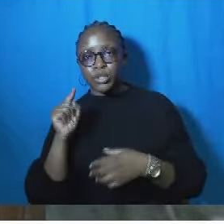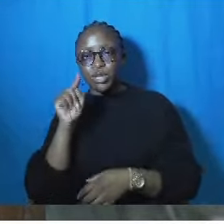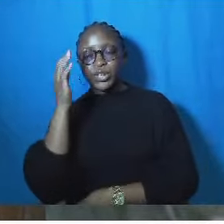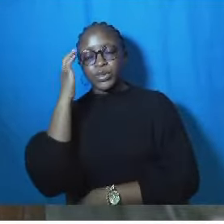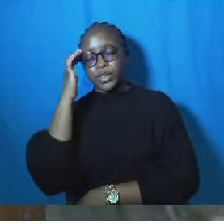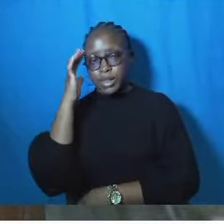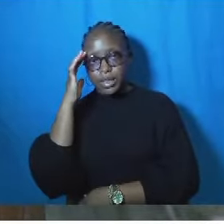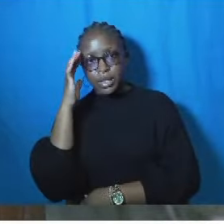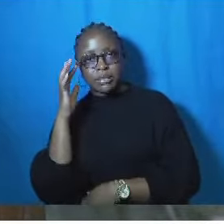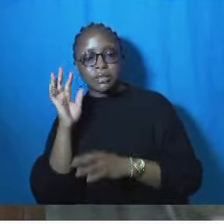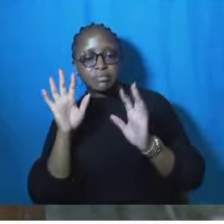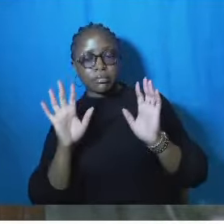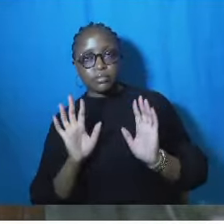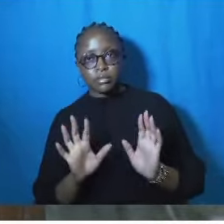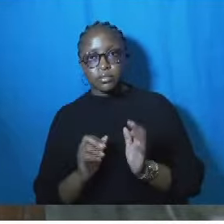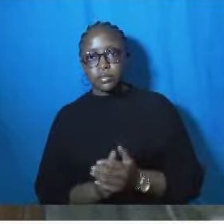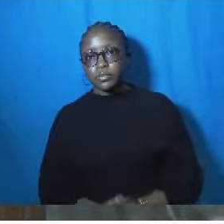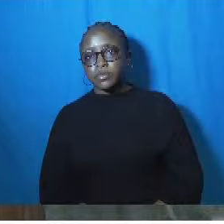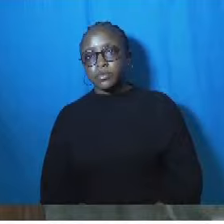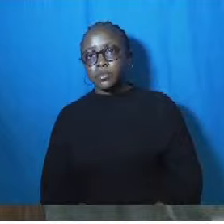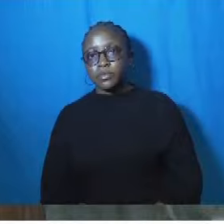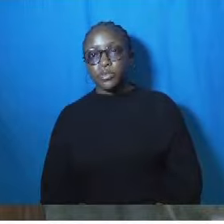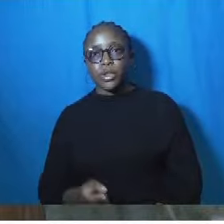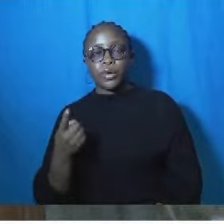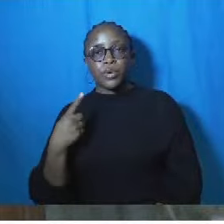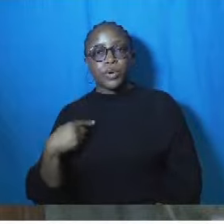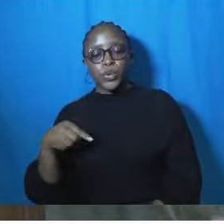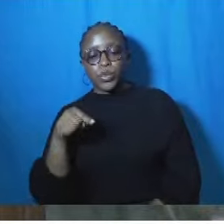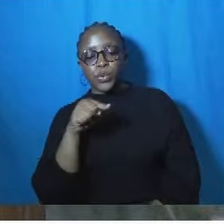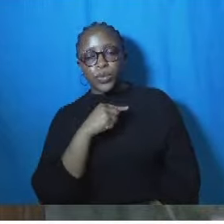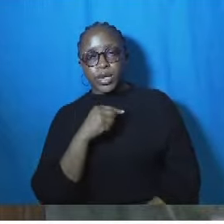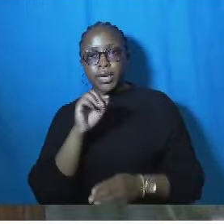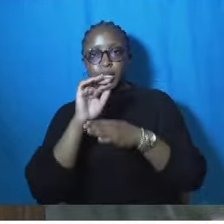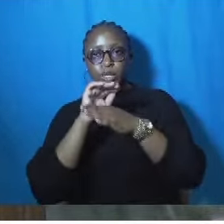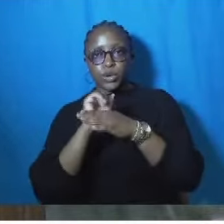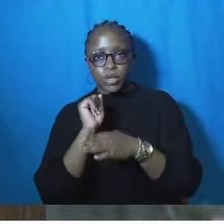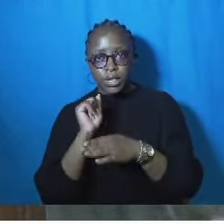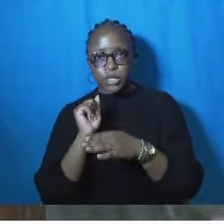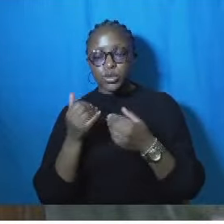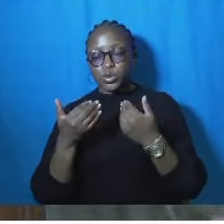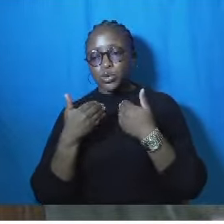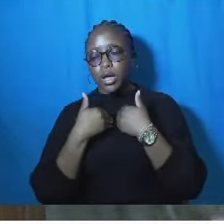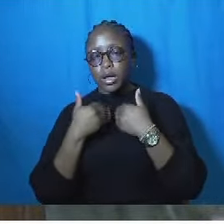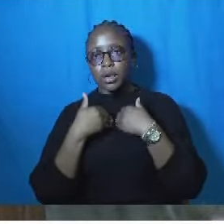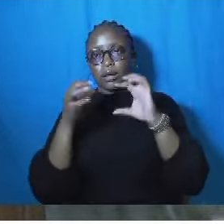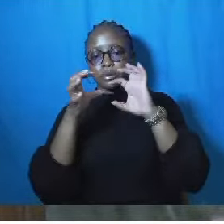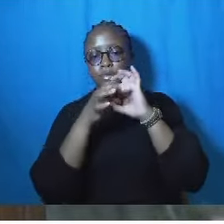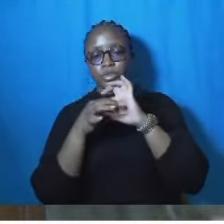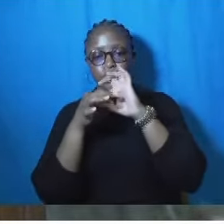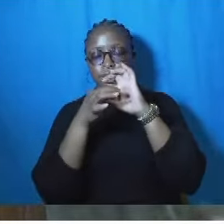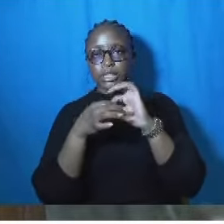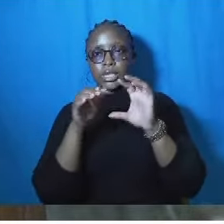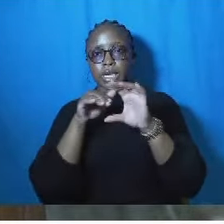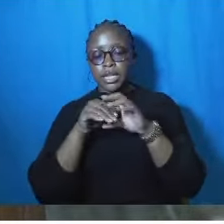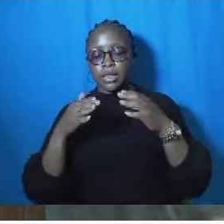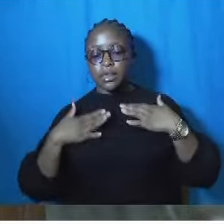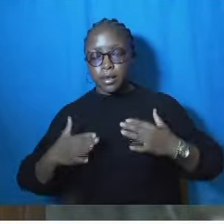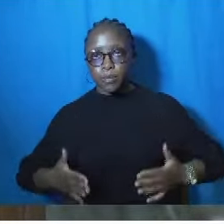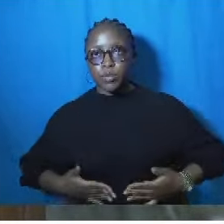We are being called to mutual unity in the body of Christ. And thanks be to God, we have just